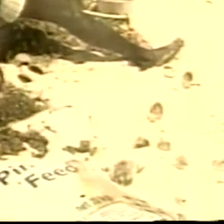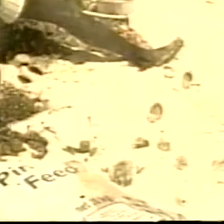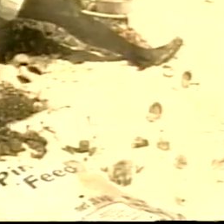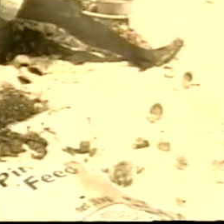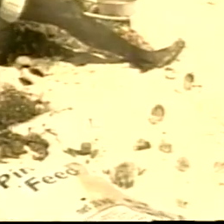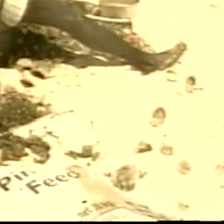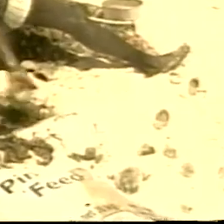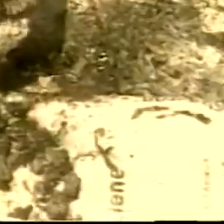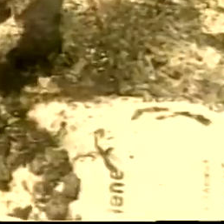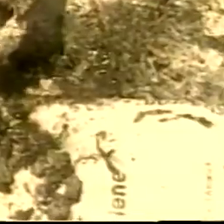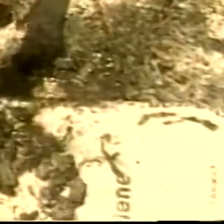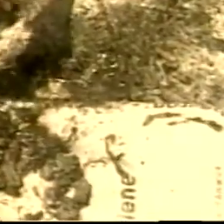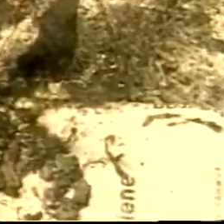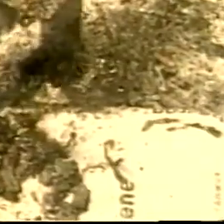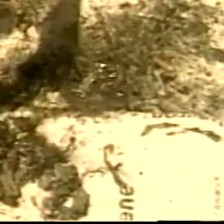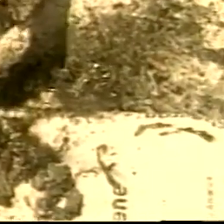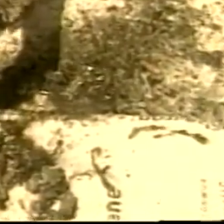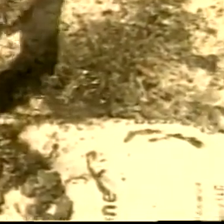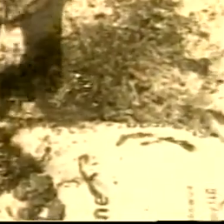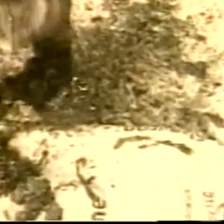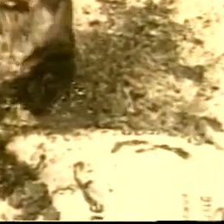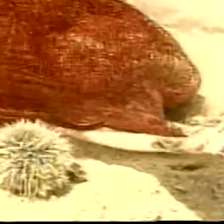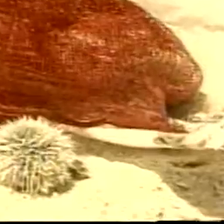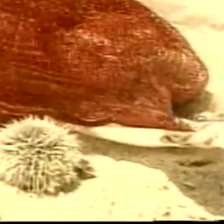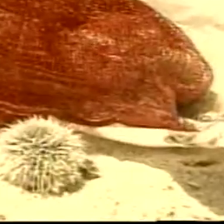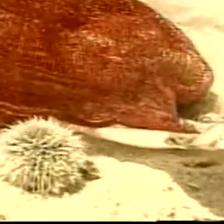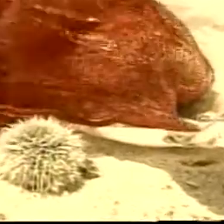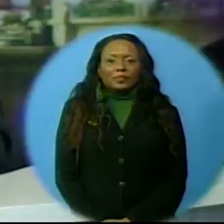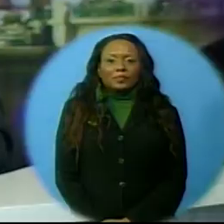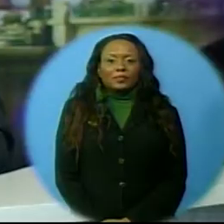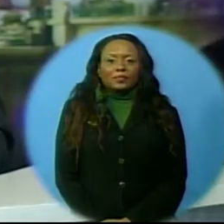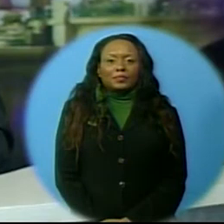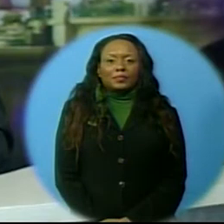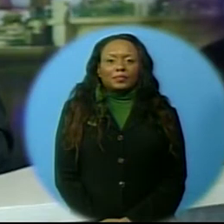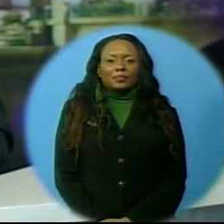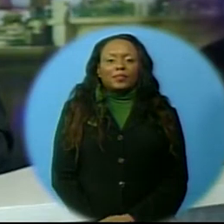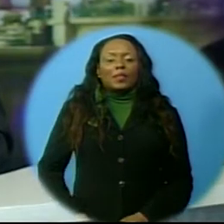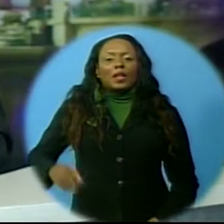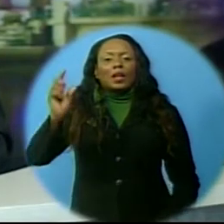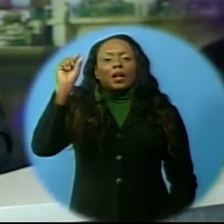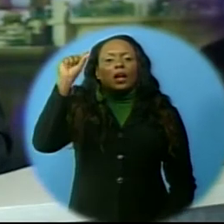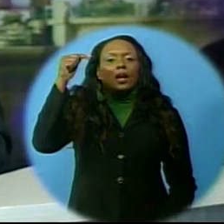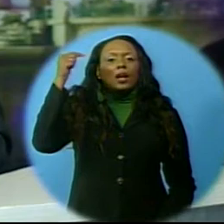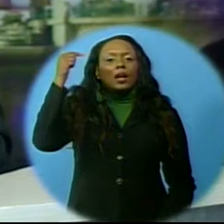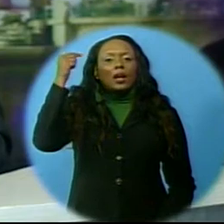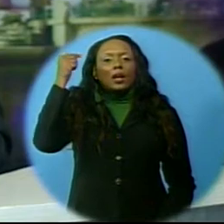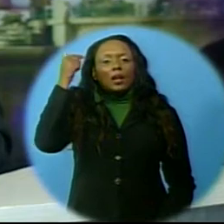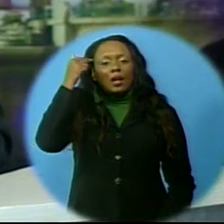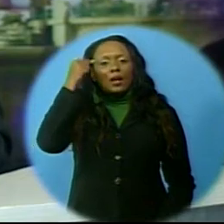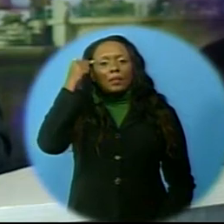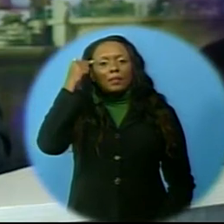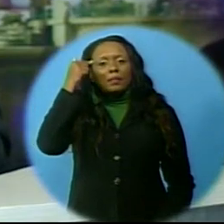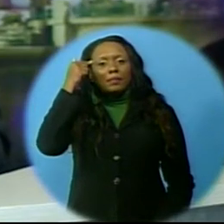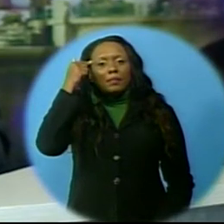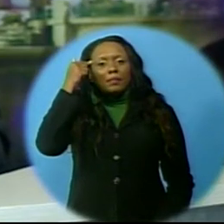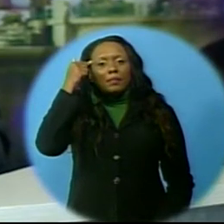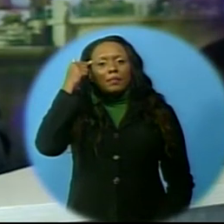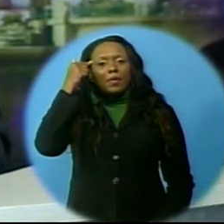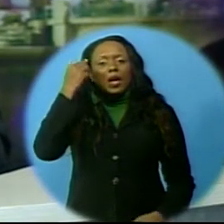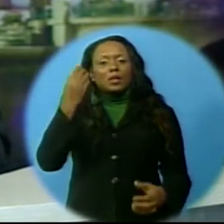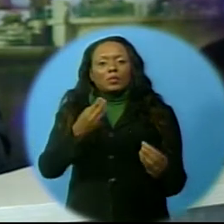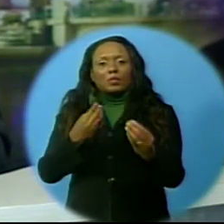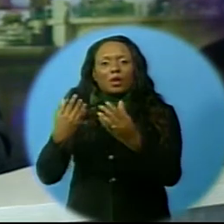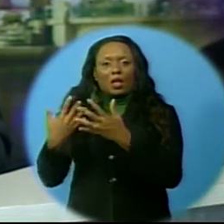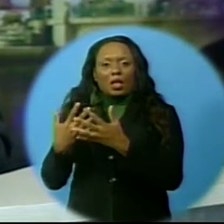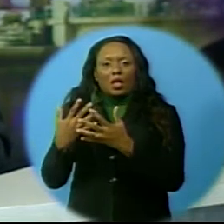been allowed since then. Peter Thorne, CBC News. Government has been told that pumping more money into the